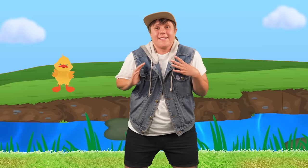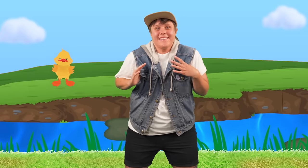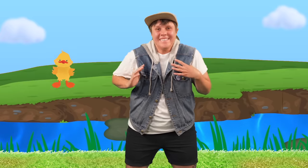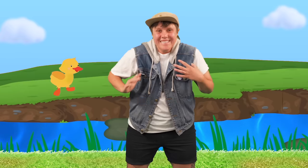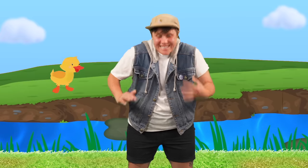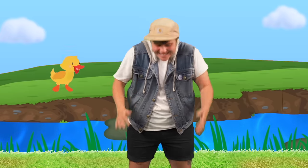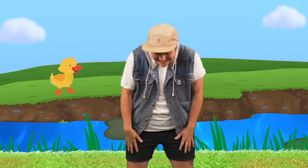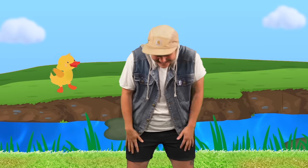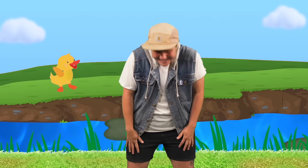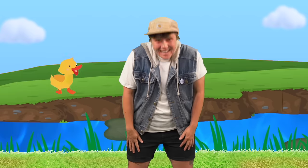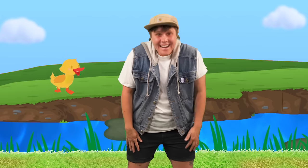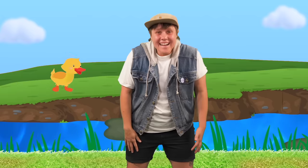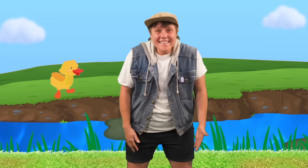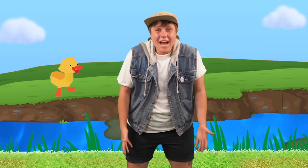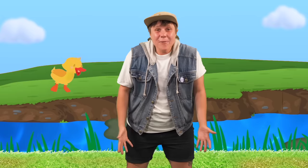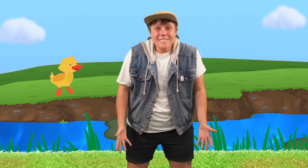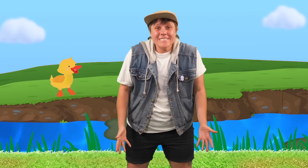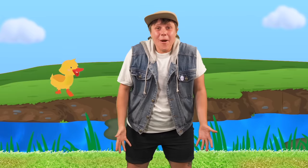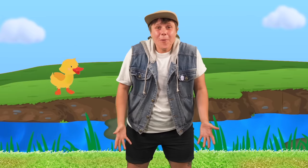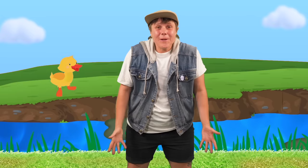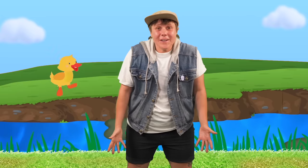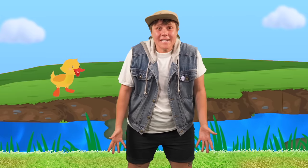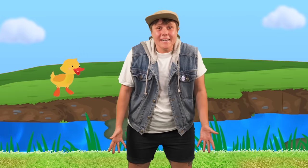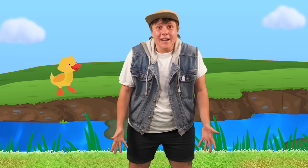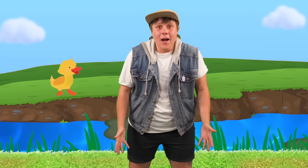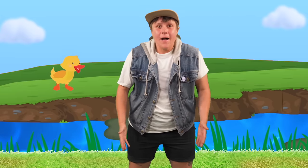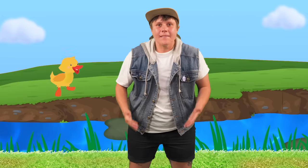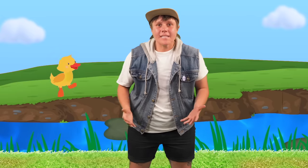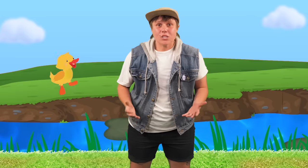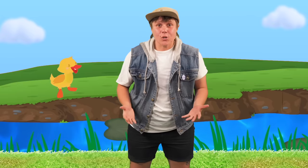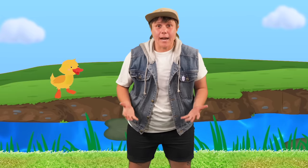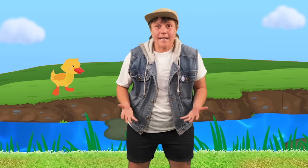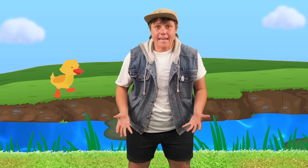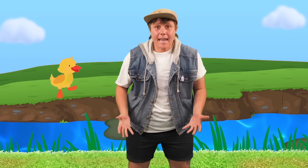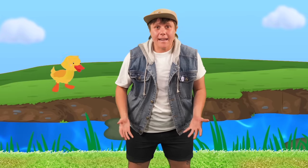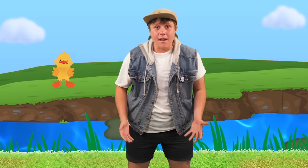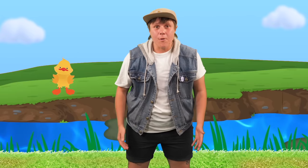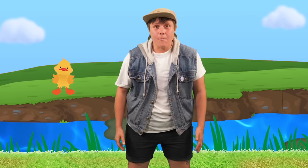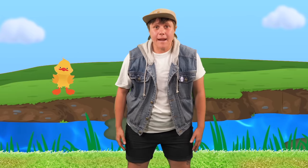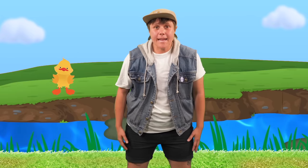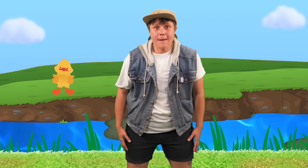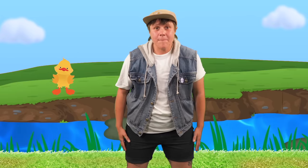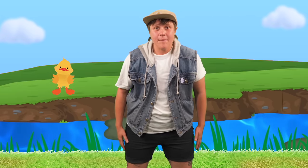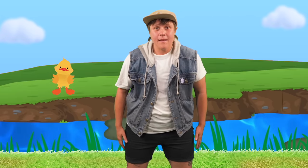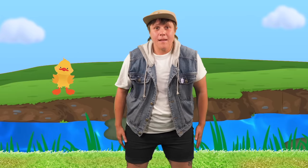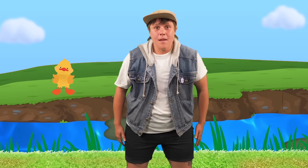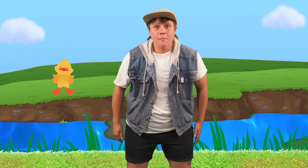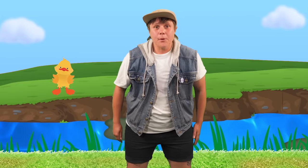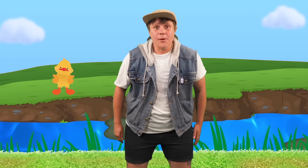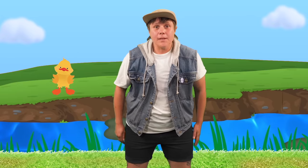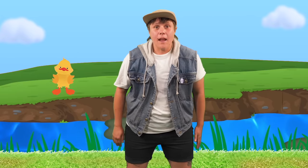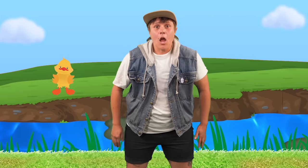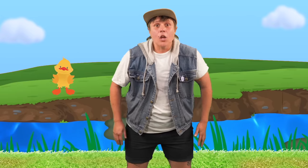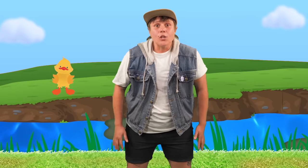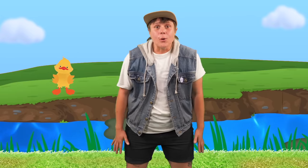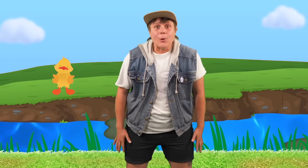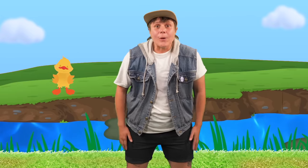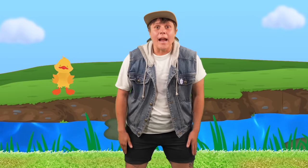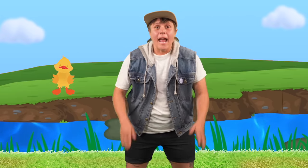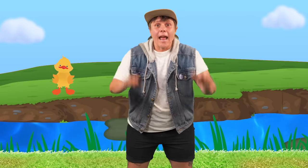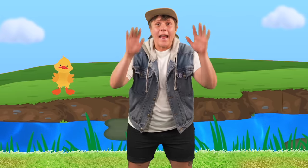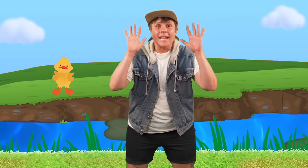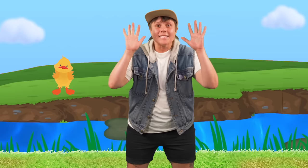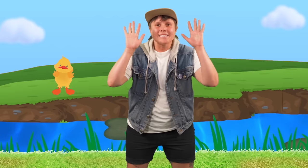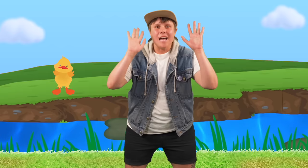quack. That was so good. Let's try it again. Ready? Put